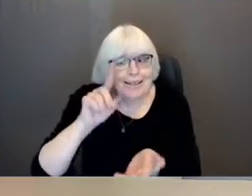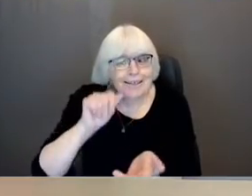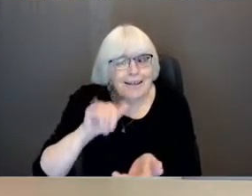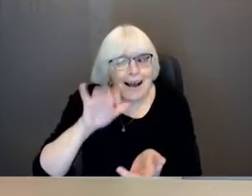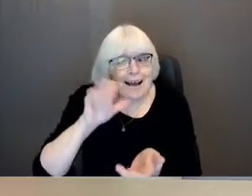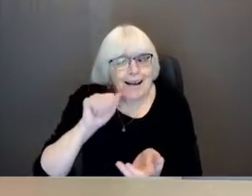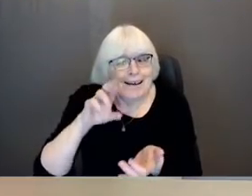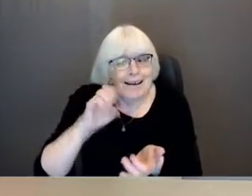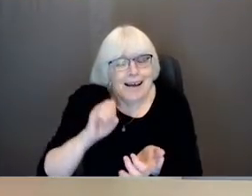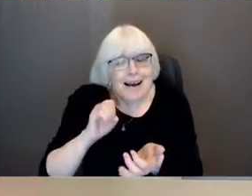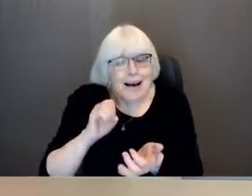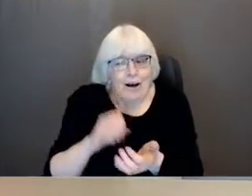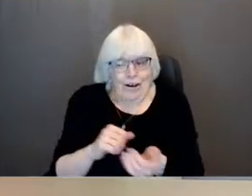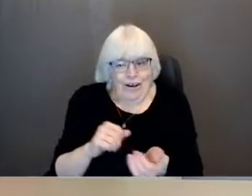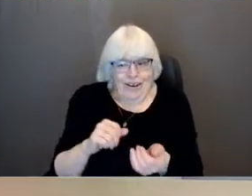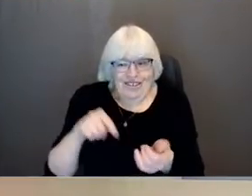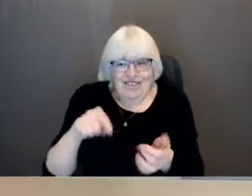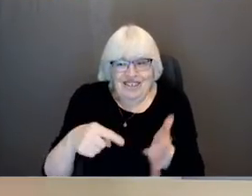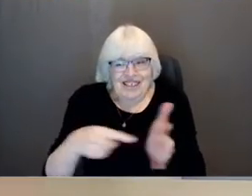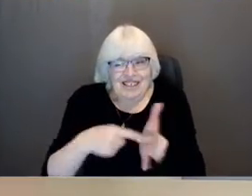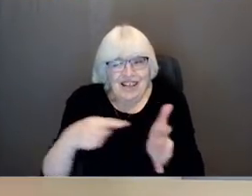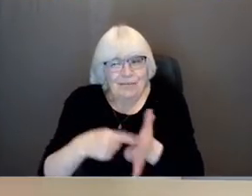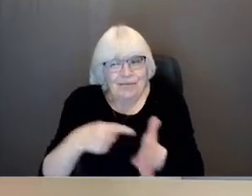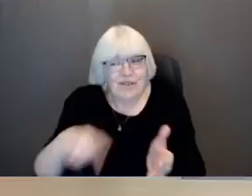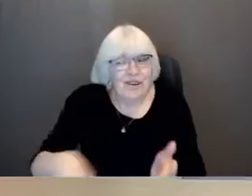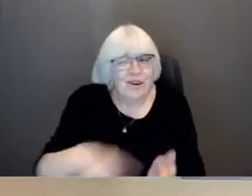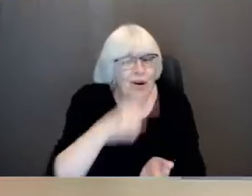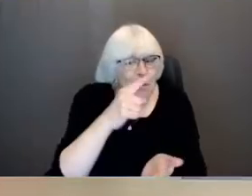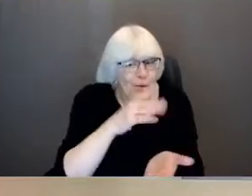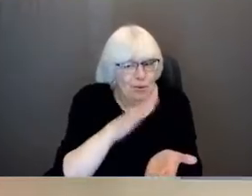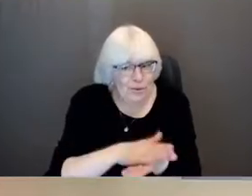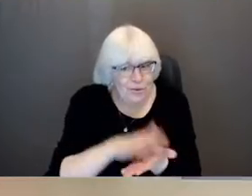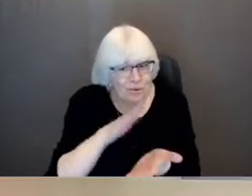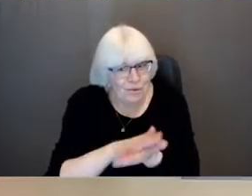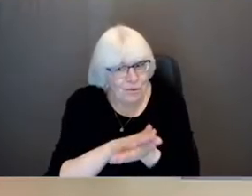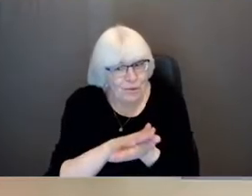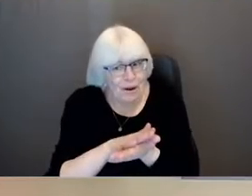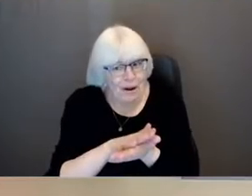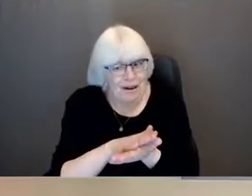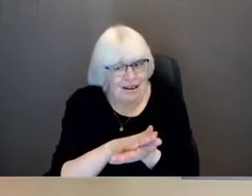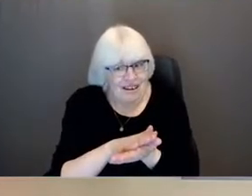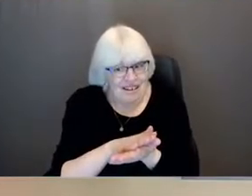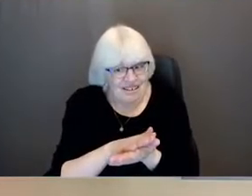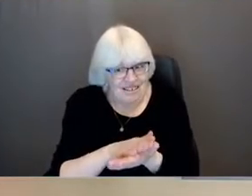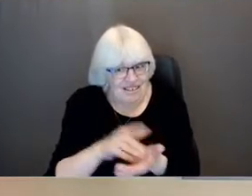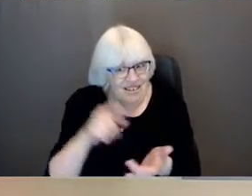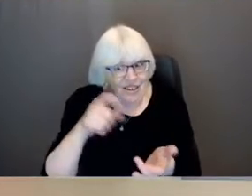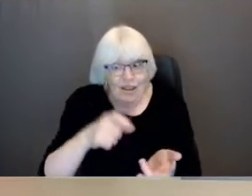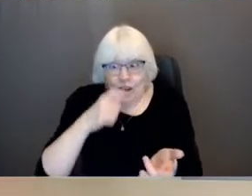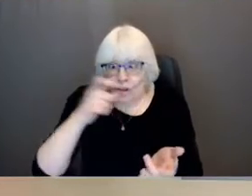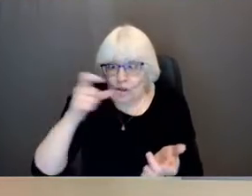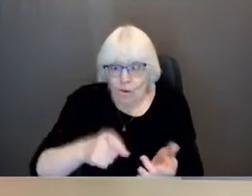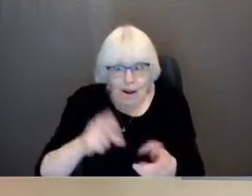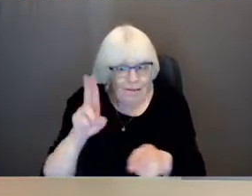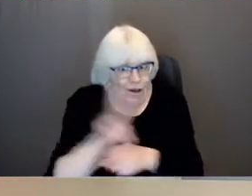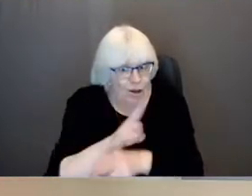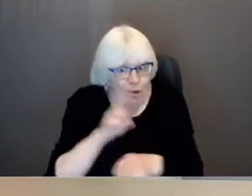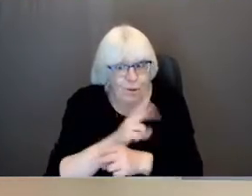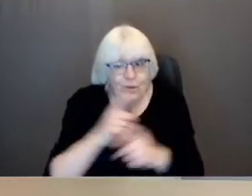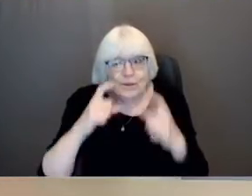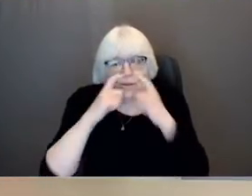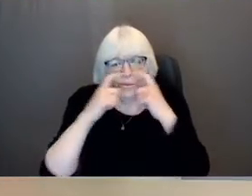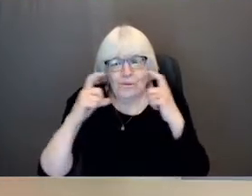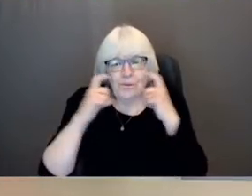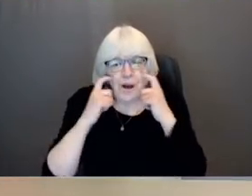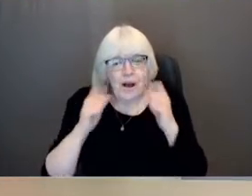to wear a mask if they can't be able to take it on and off themselves. They need to be able to do